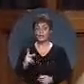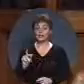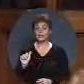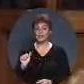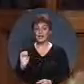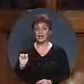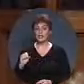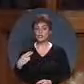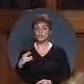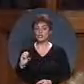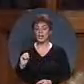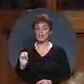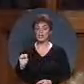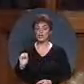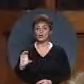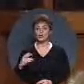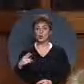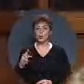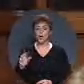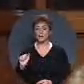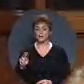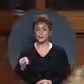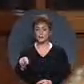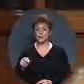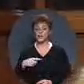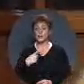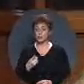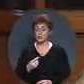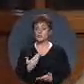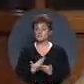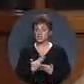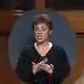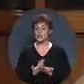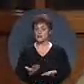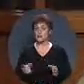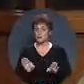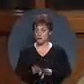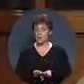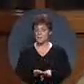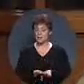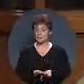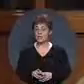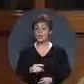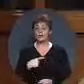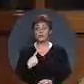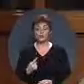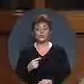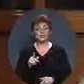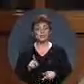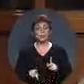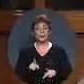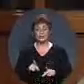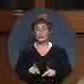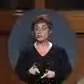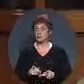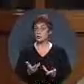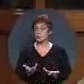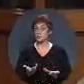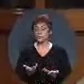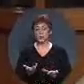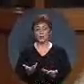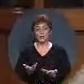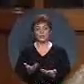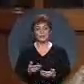Health Canada official told the people that it was perfectly safe to bathe their children in E. coli contaminated water." Well, Mr.